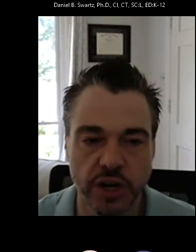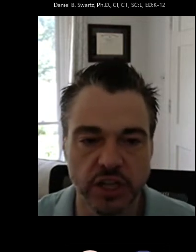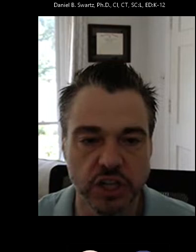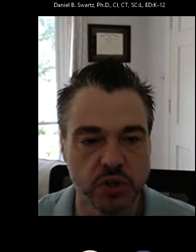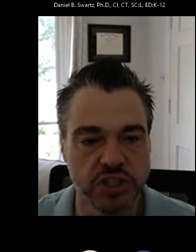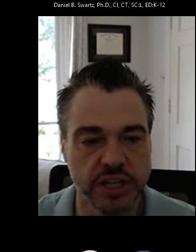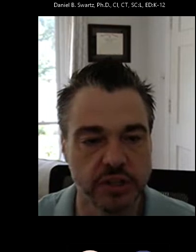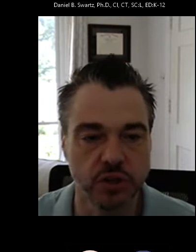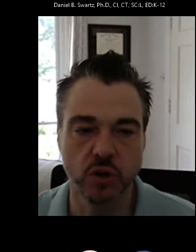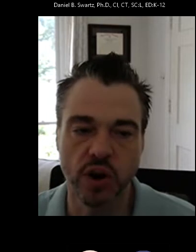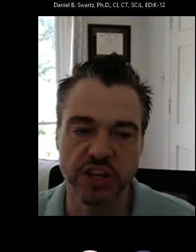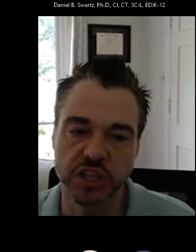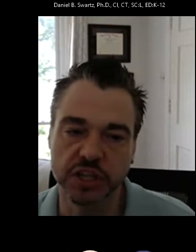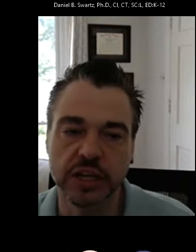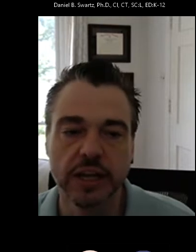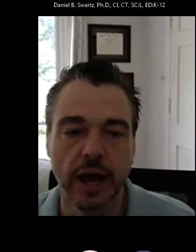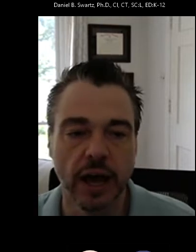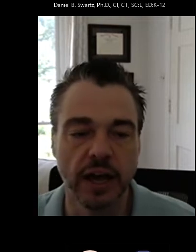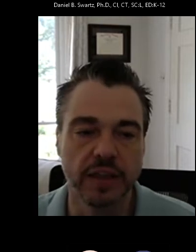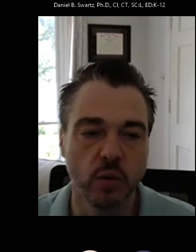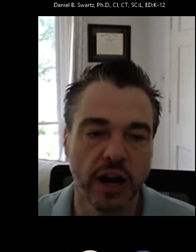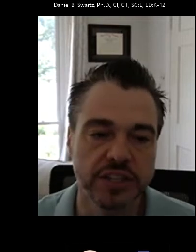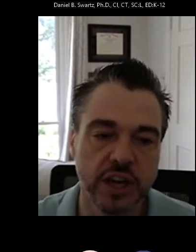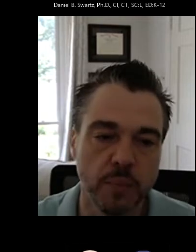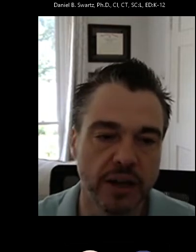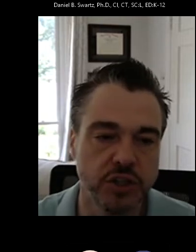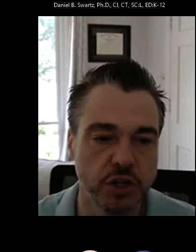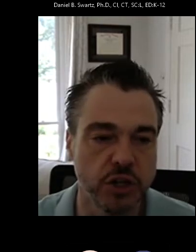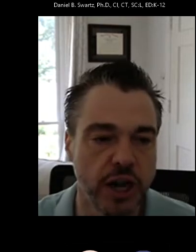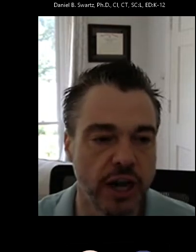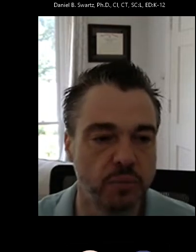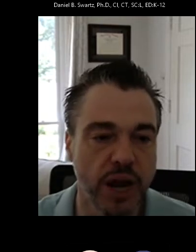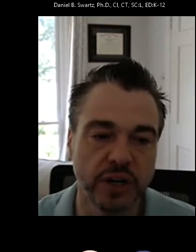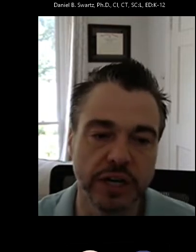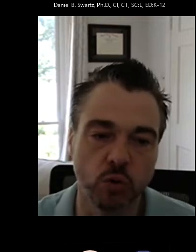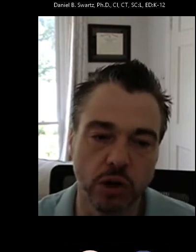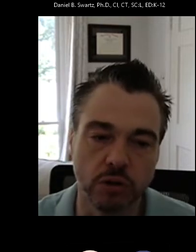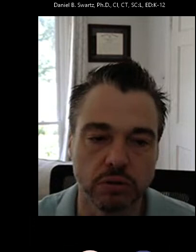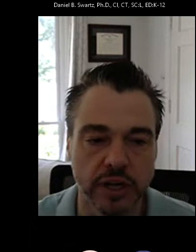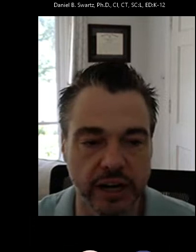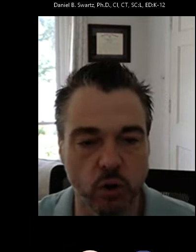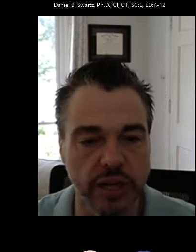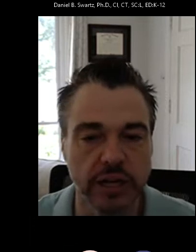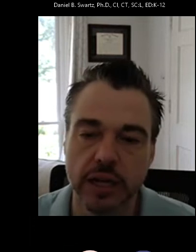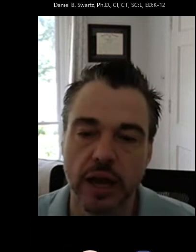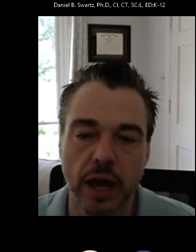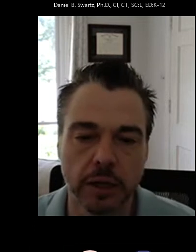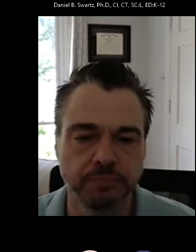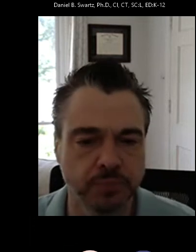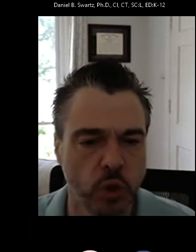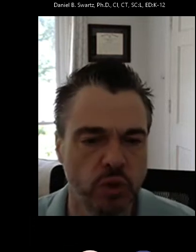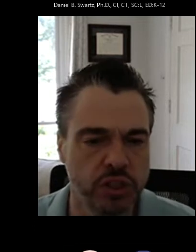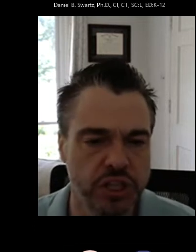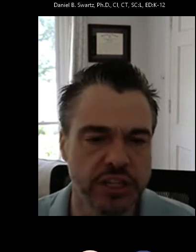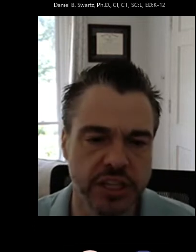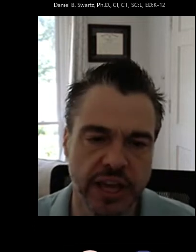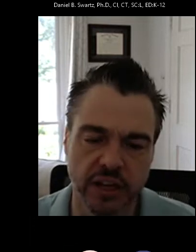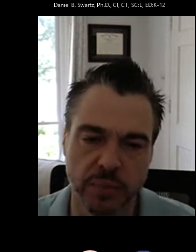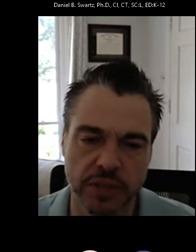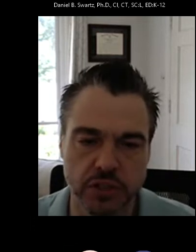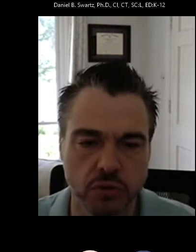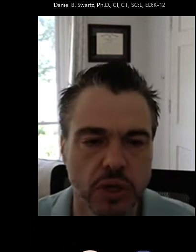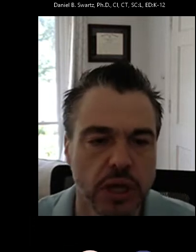service coordination, which is a yes or no question. And then we're asking about your primary role category. And we'll